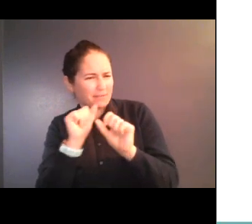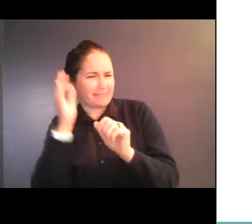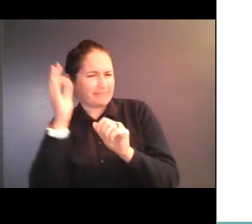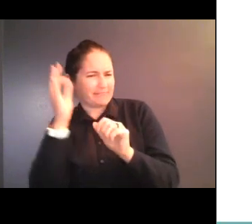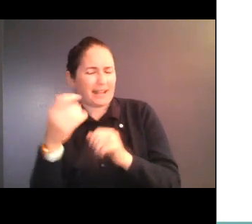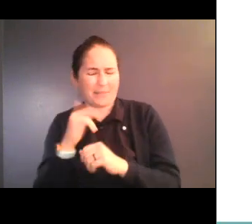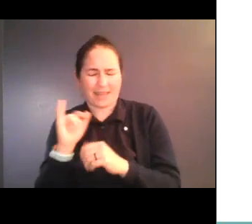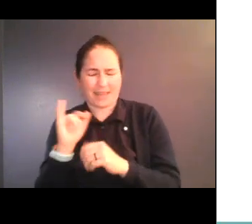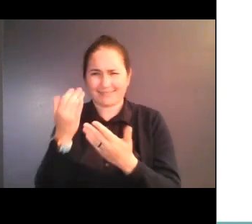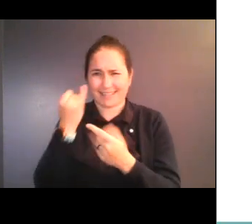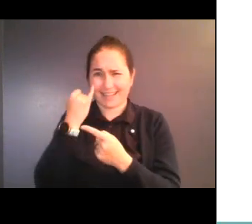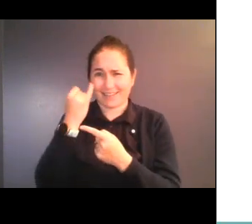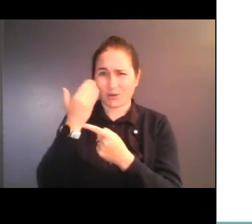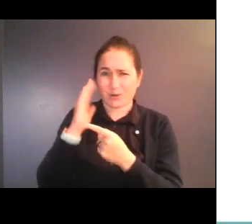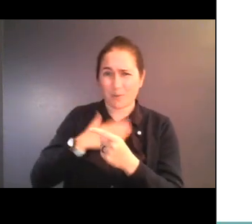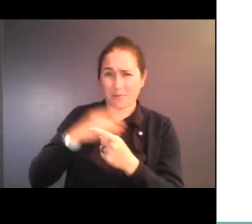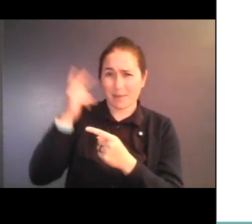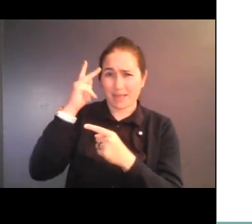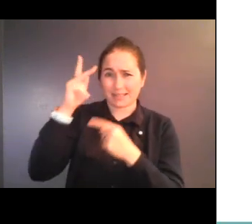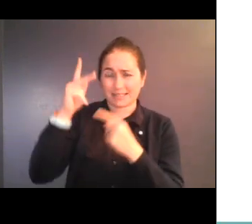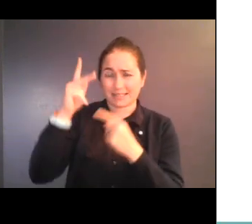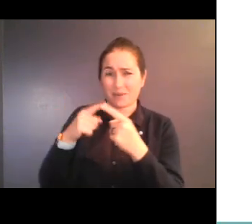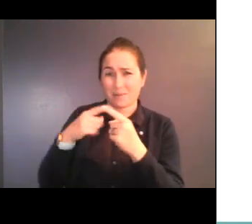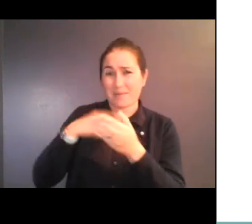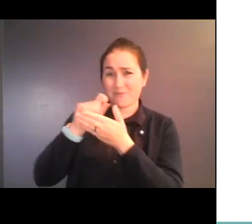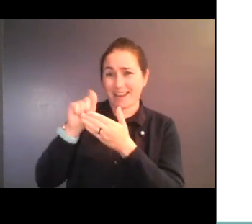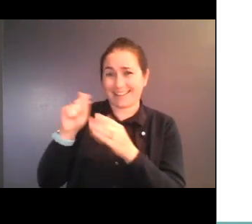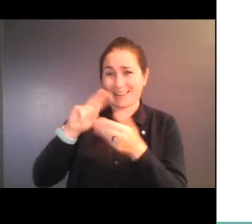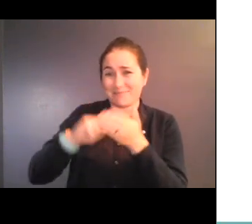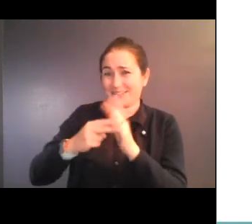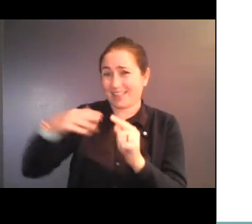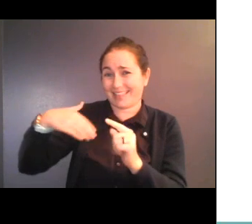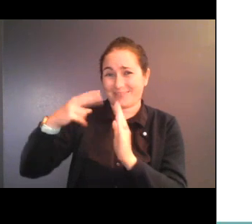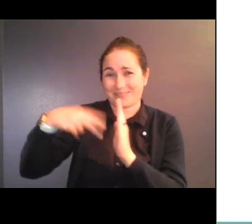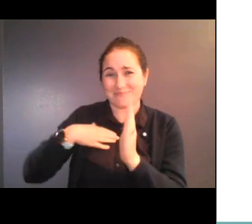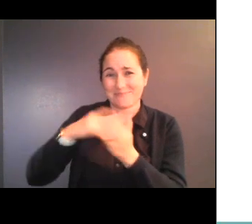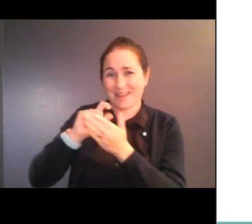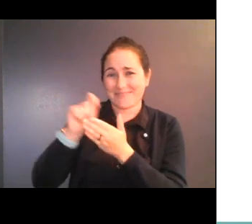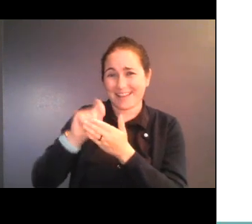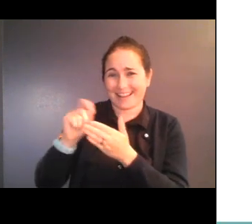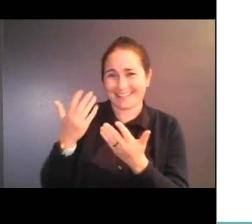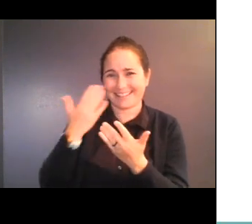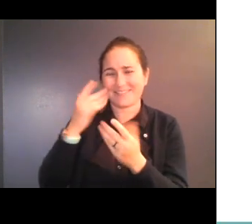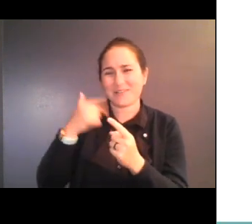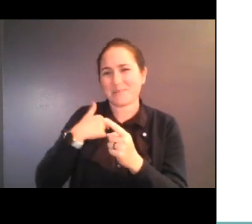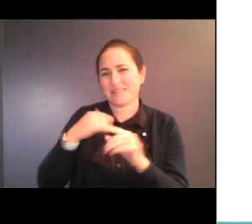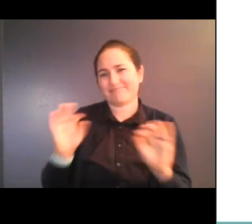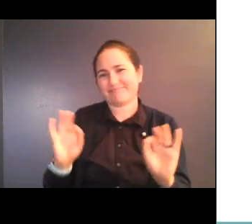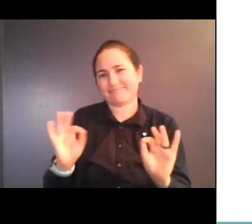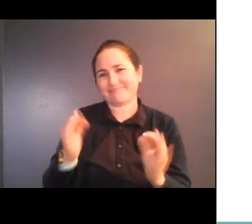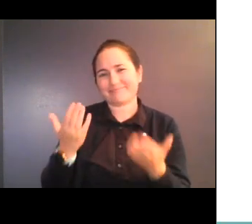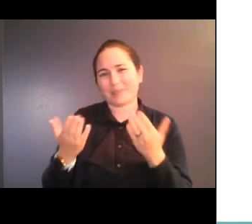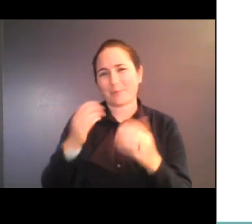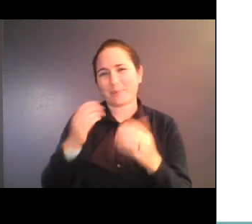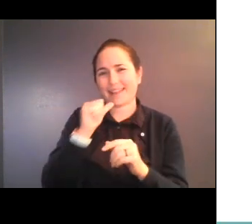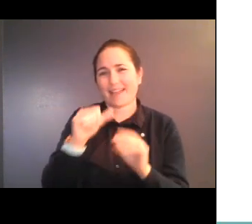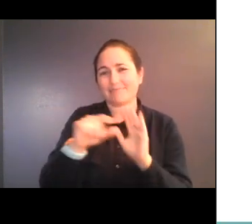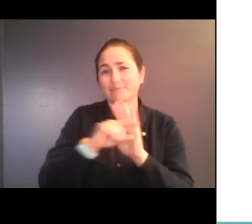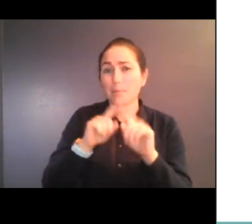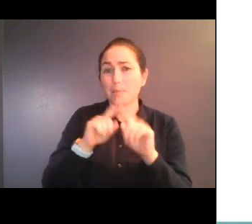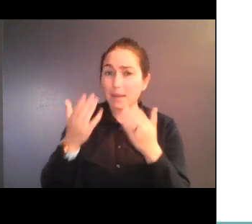think if you don't know what my politics are from my writing, you haven't read my writing. So for me, this may not be a potential pitfall, but it might be for